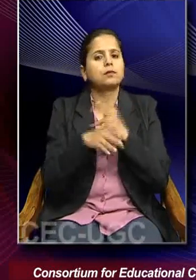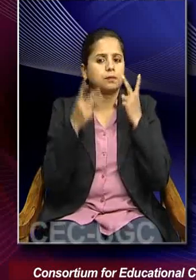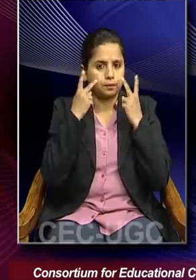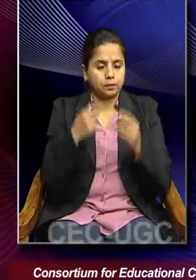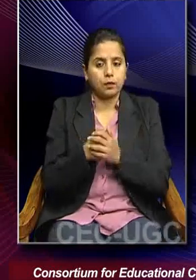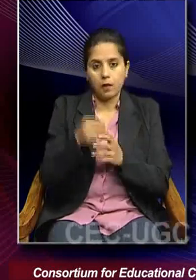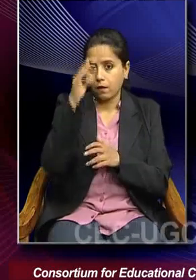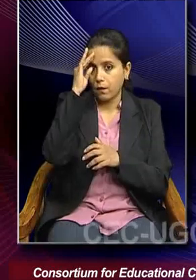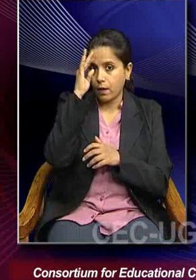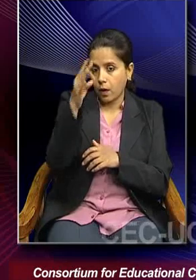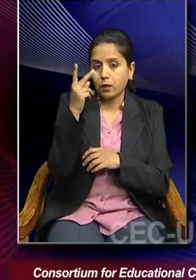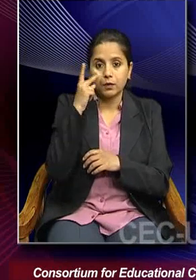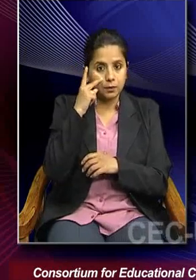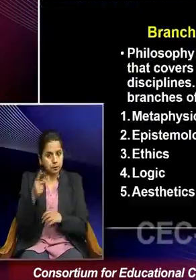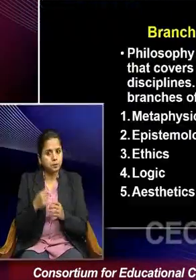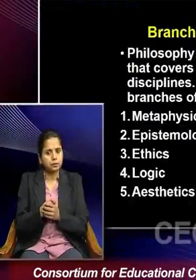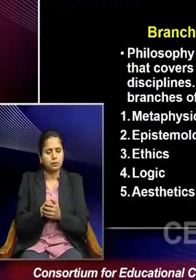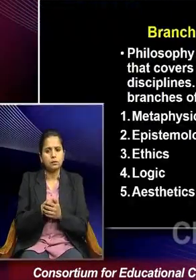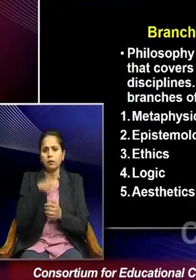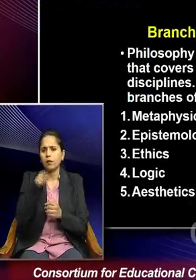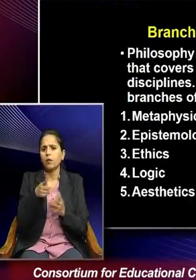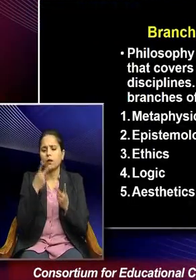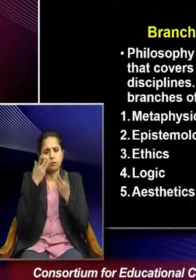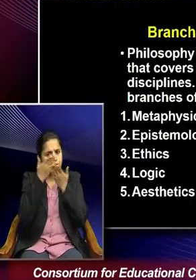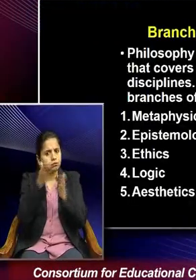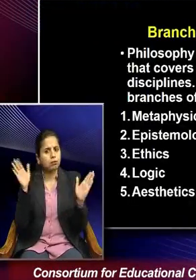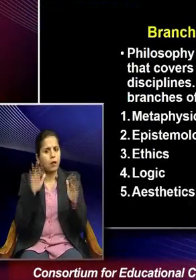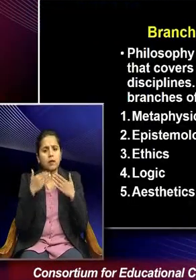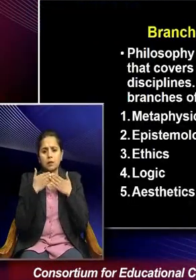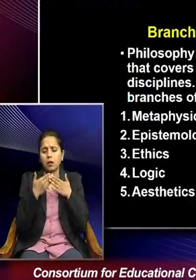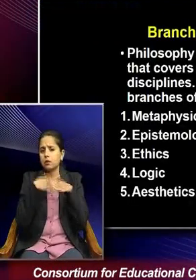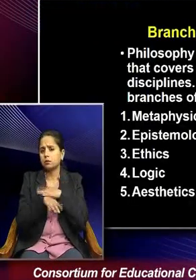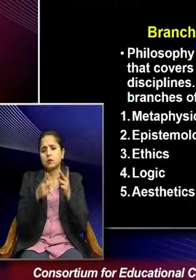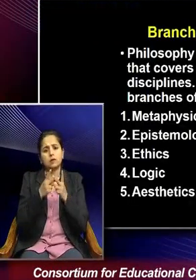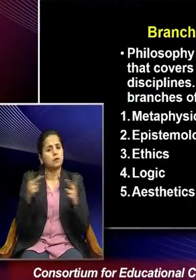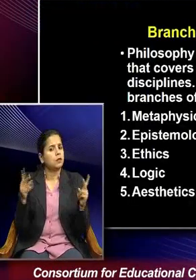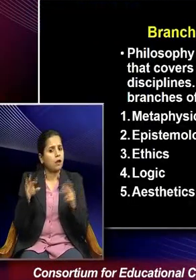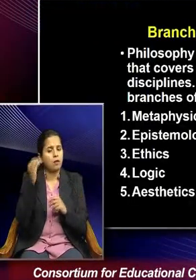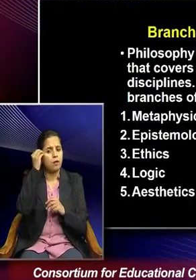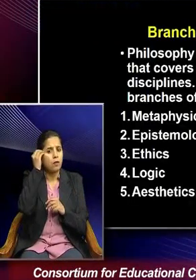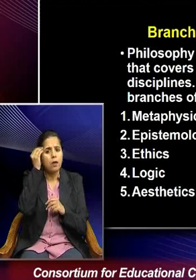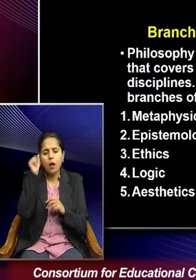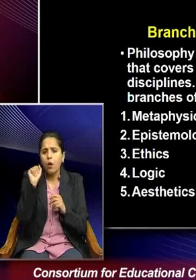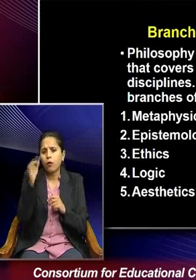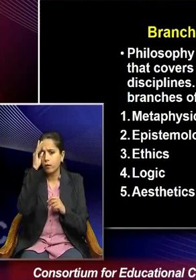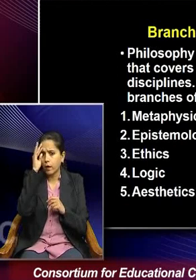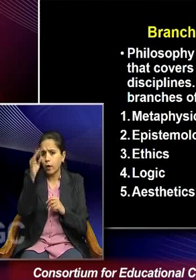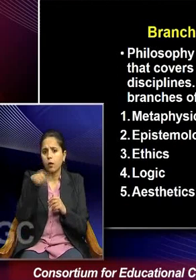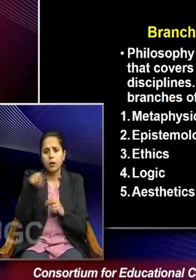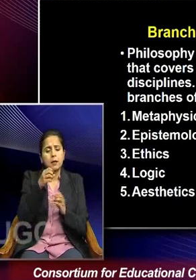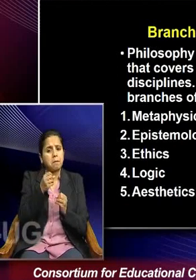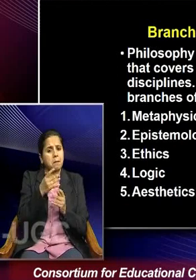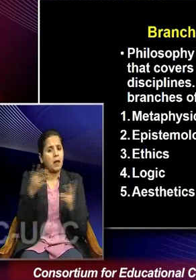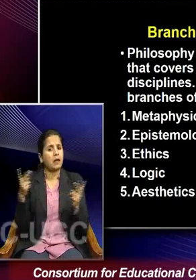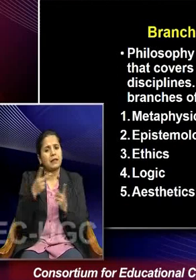So, philosophy is a vast field of study that explores many